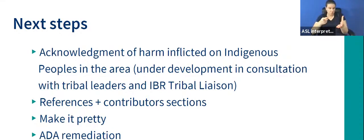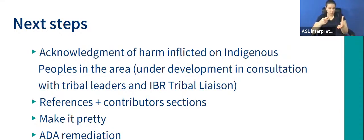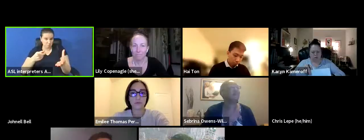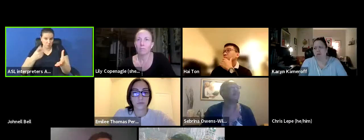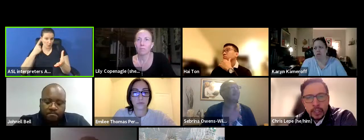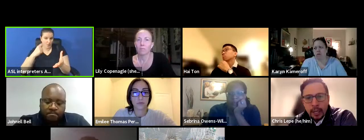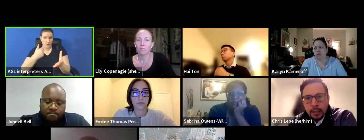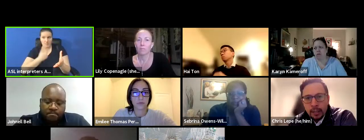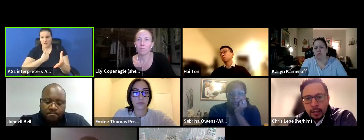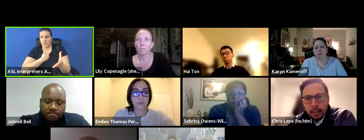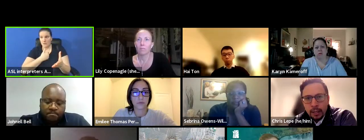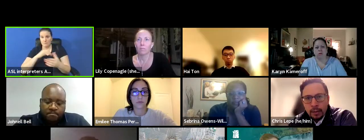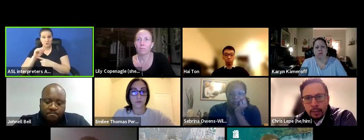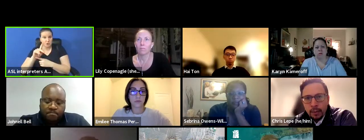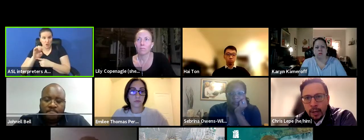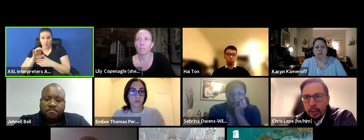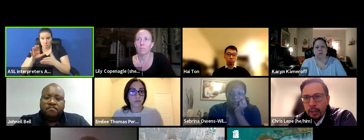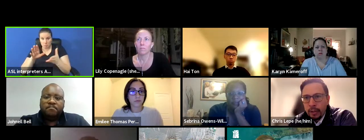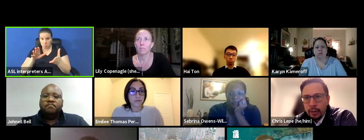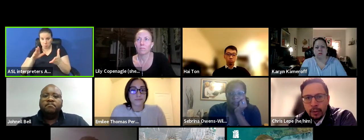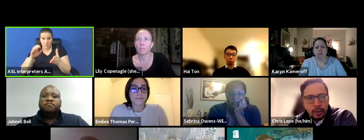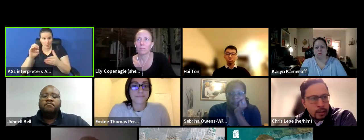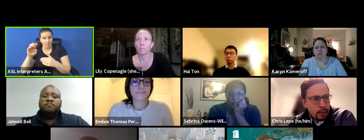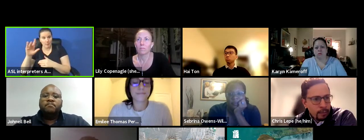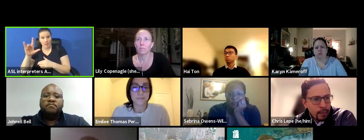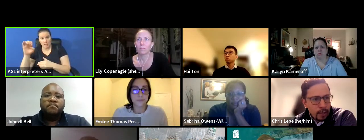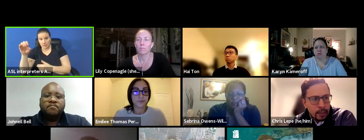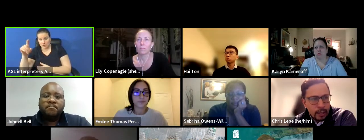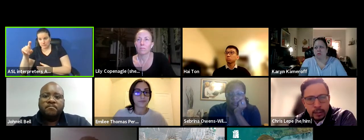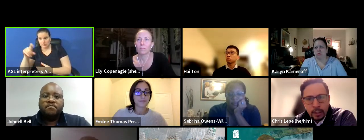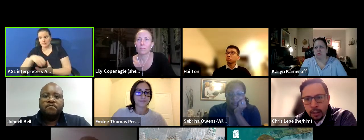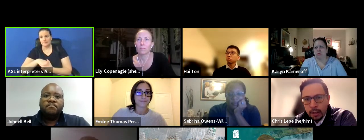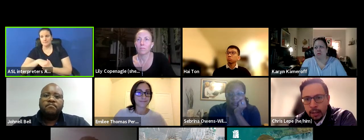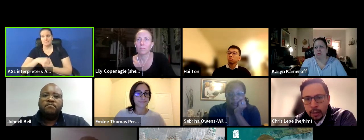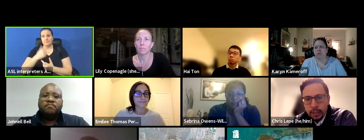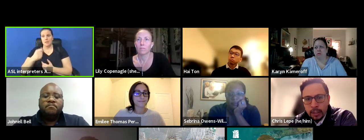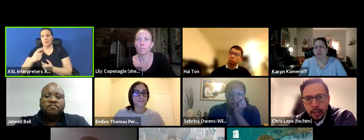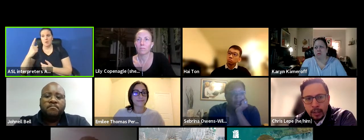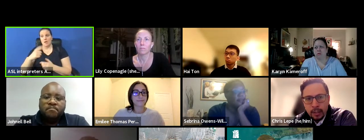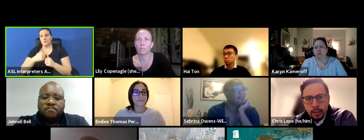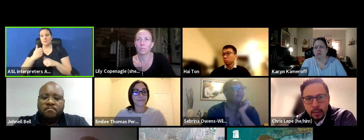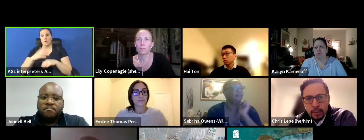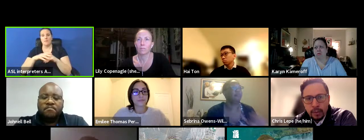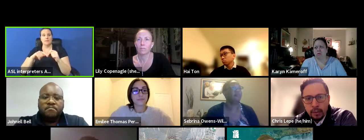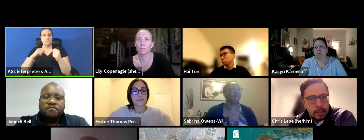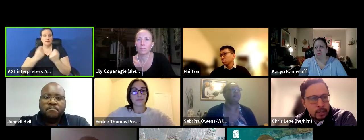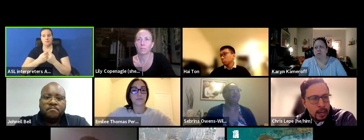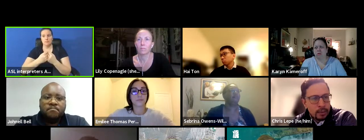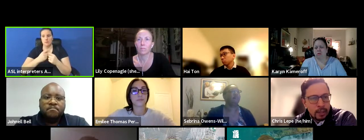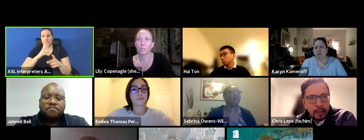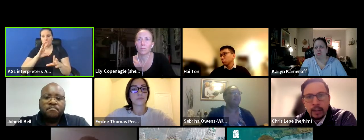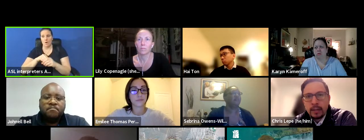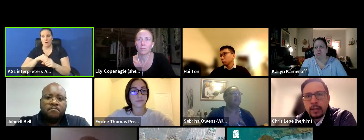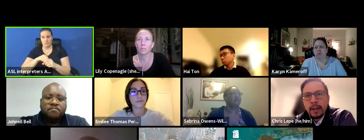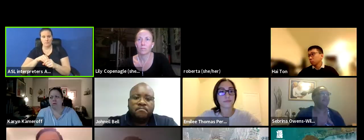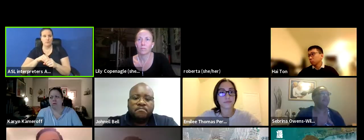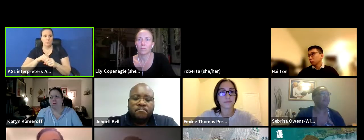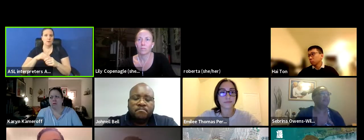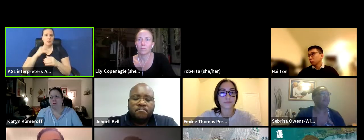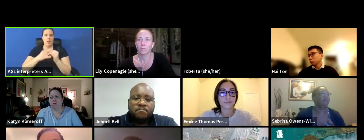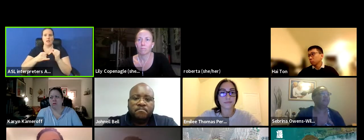for myself, for Jake, for Emily, or anybody else on the equity team that was involved with this last round of